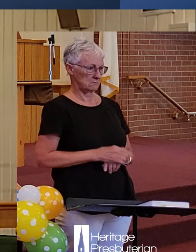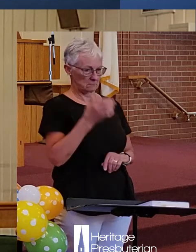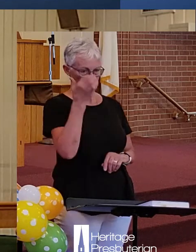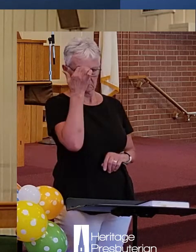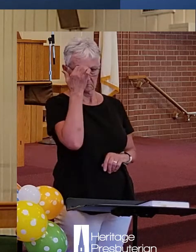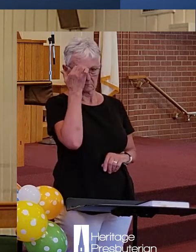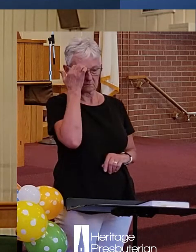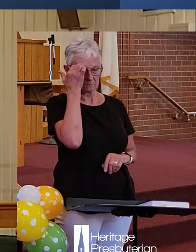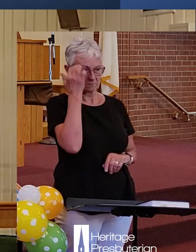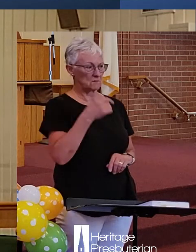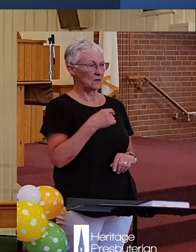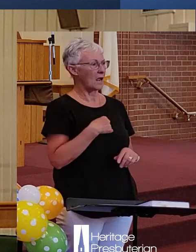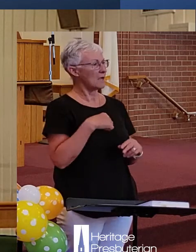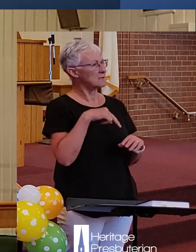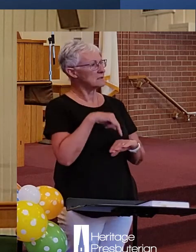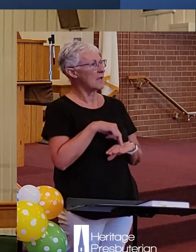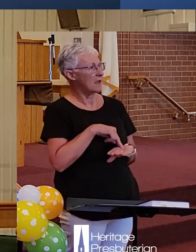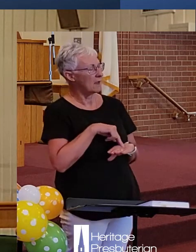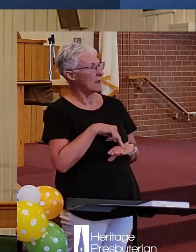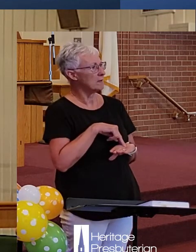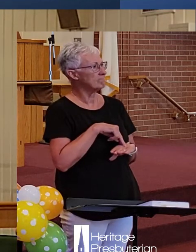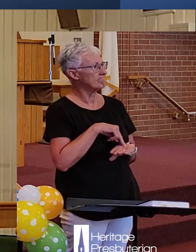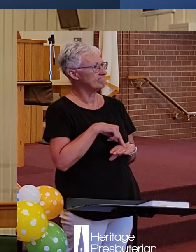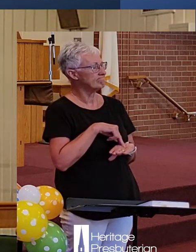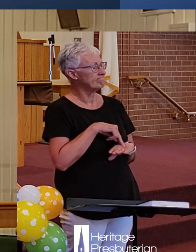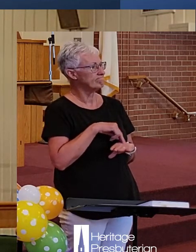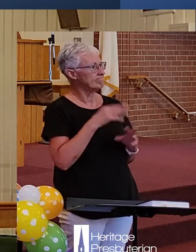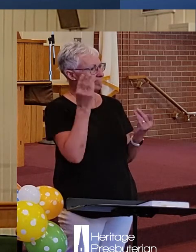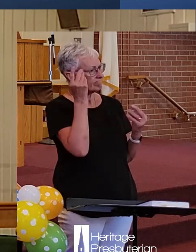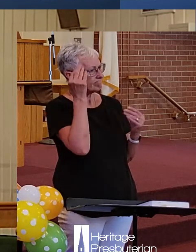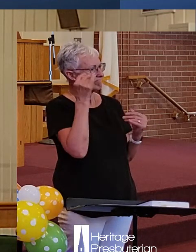And I sat there just thinking, reflecting,